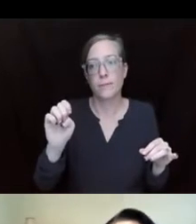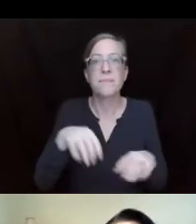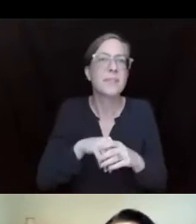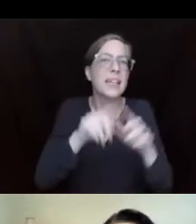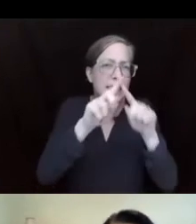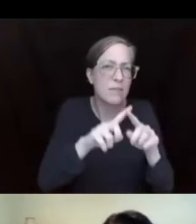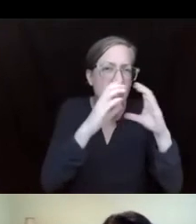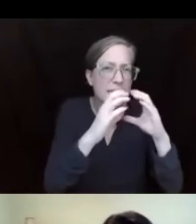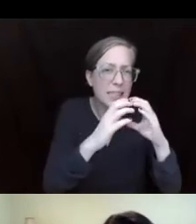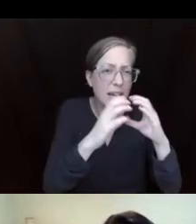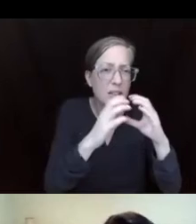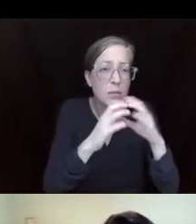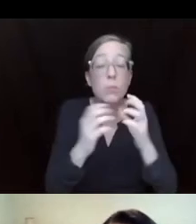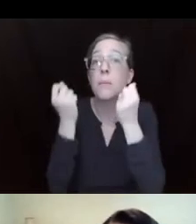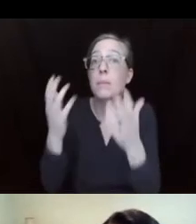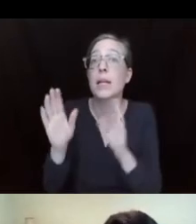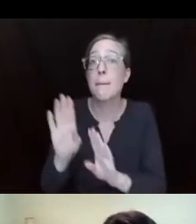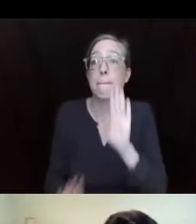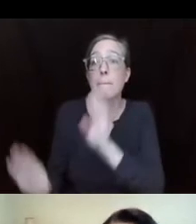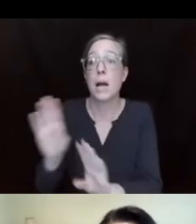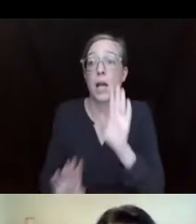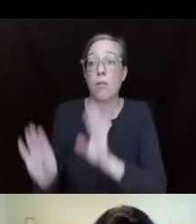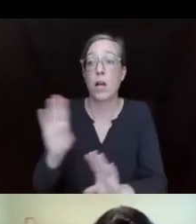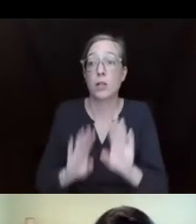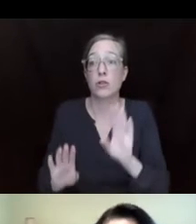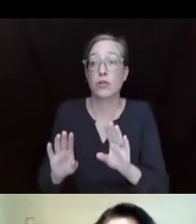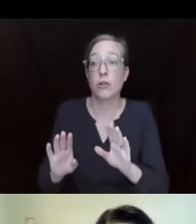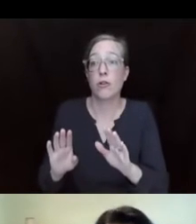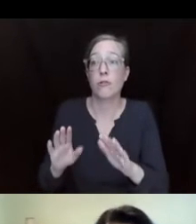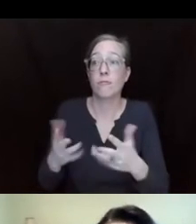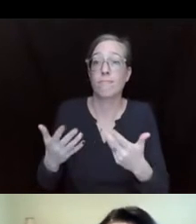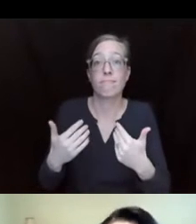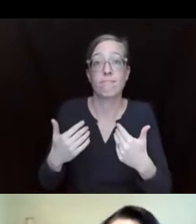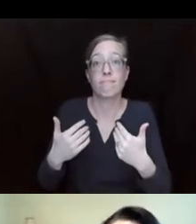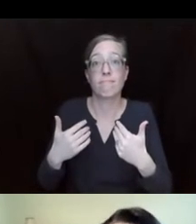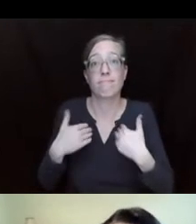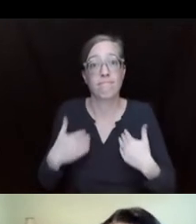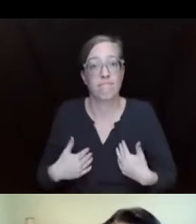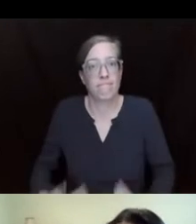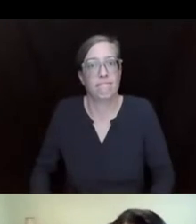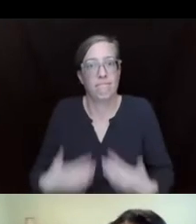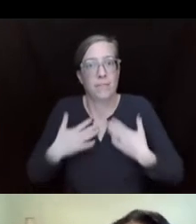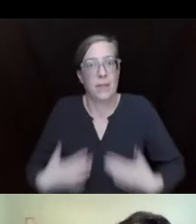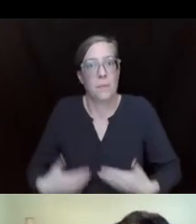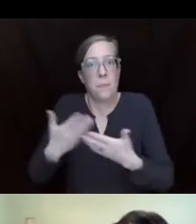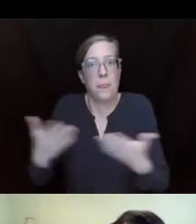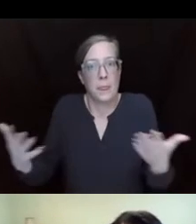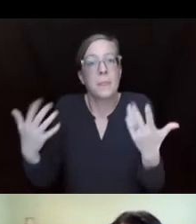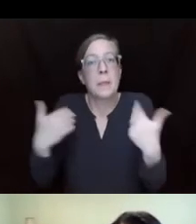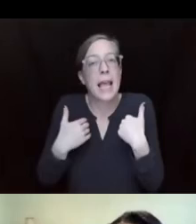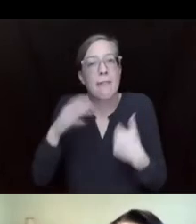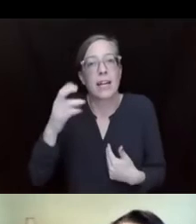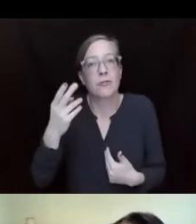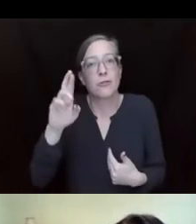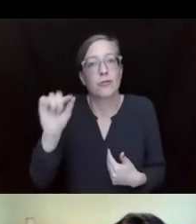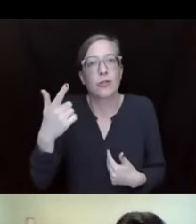So many biological particles have a charge, and by the way, that charge happens to be negative. So we can use